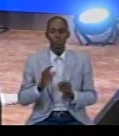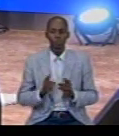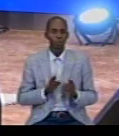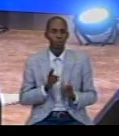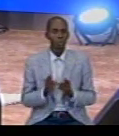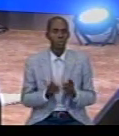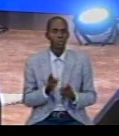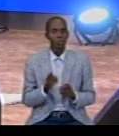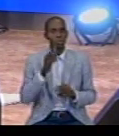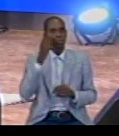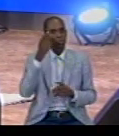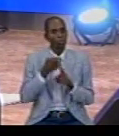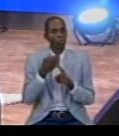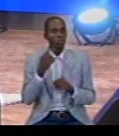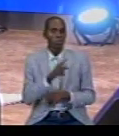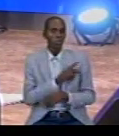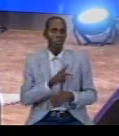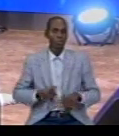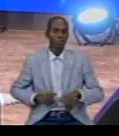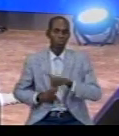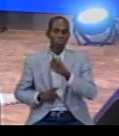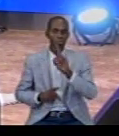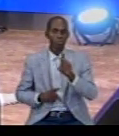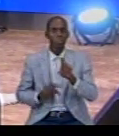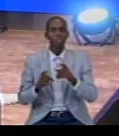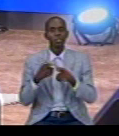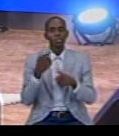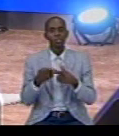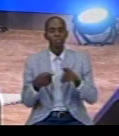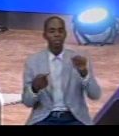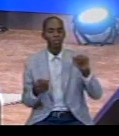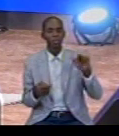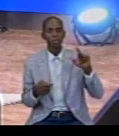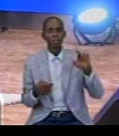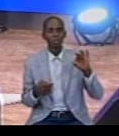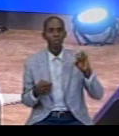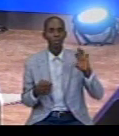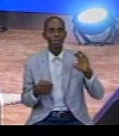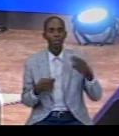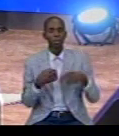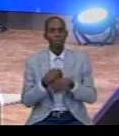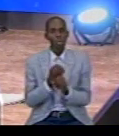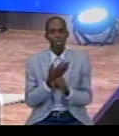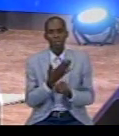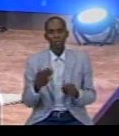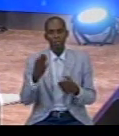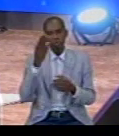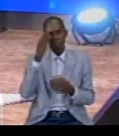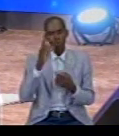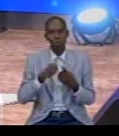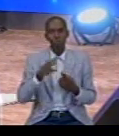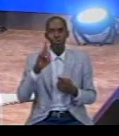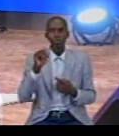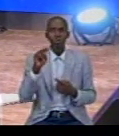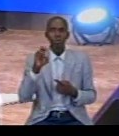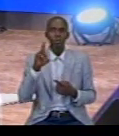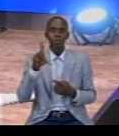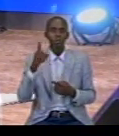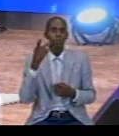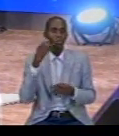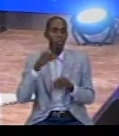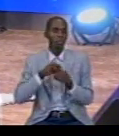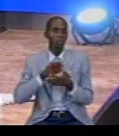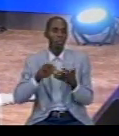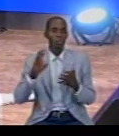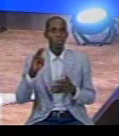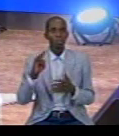hasty from the king? And then Arioch made the thing known to Daniel. In verse 16, it